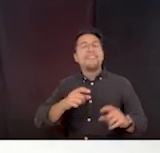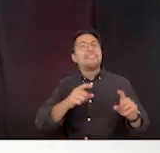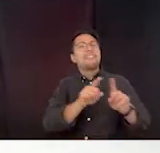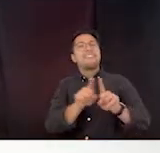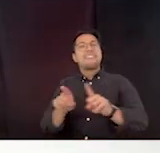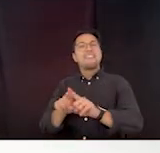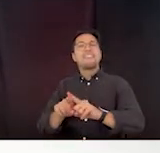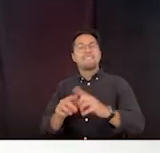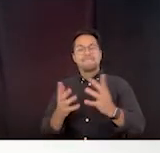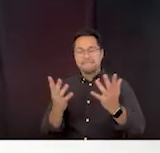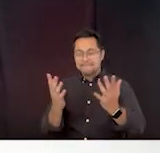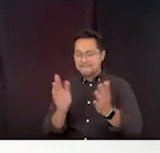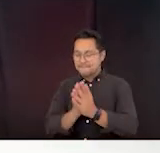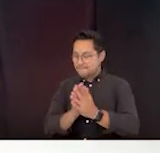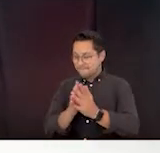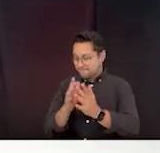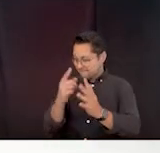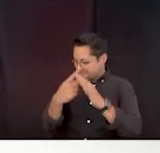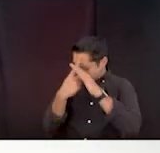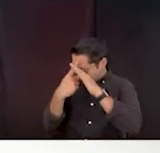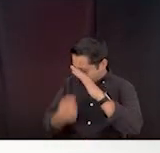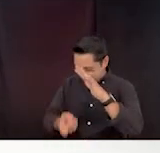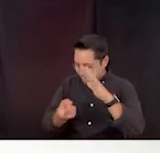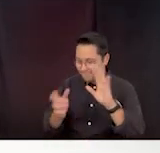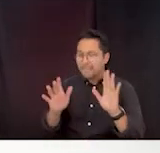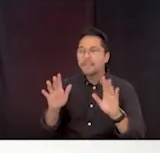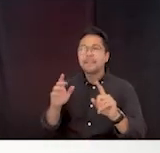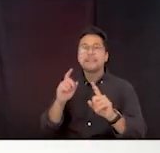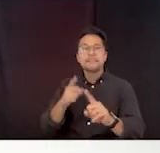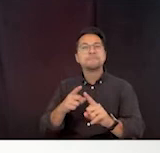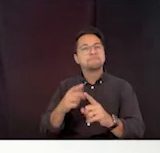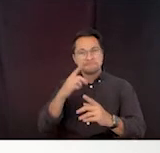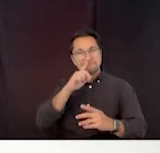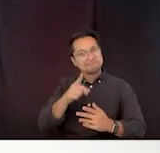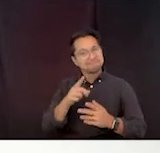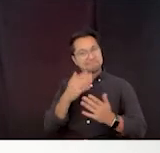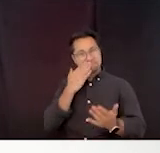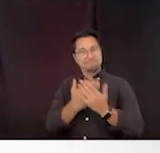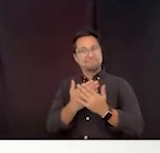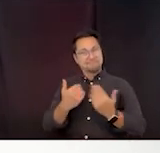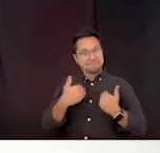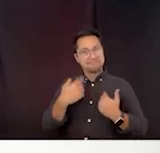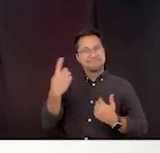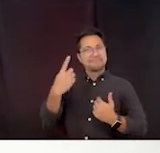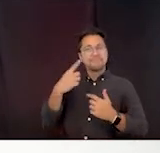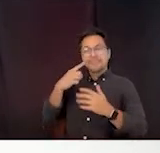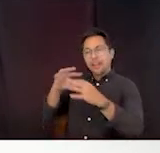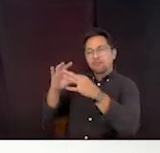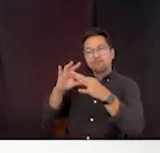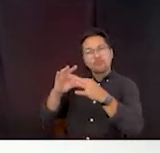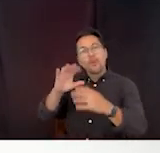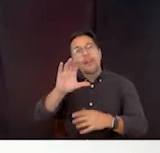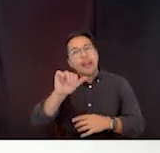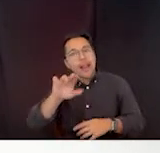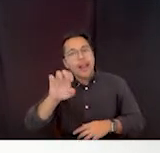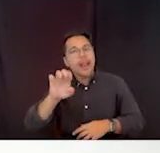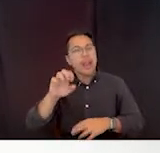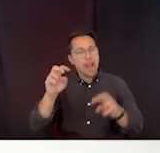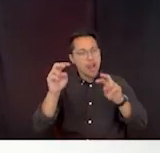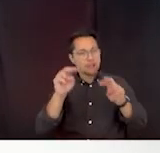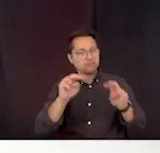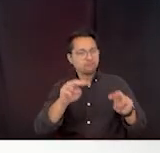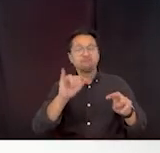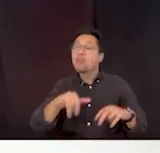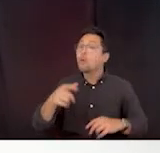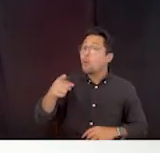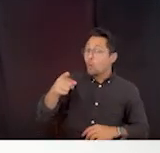I don't know where I was going now, but I think it's really good to have someone who's coordinating your care and looking at that, because what you don't